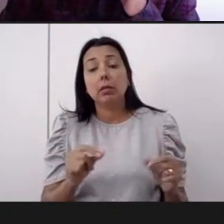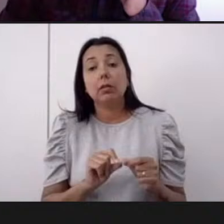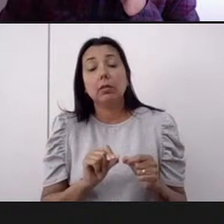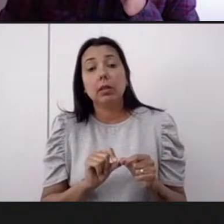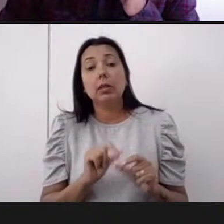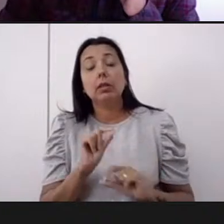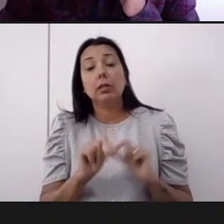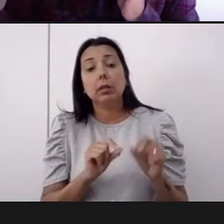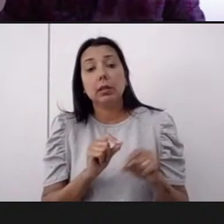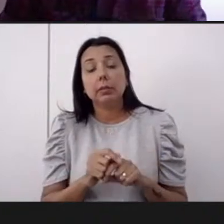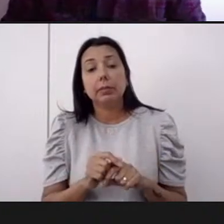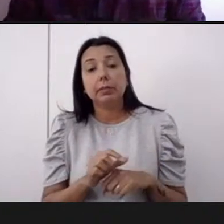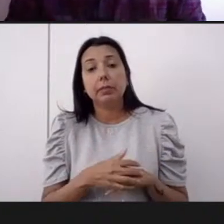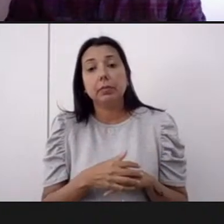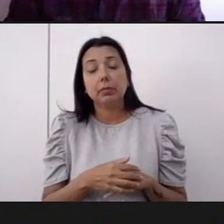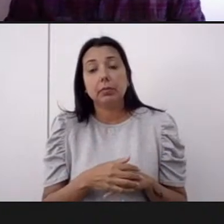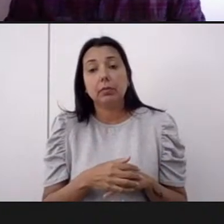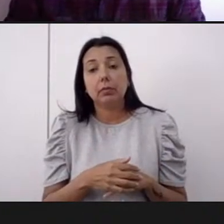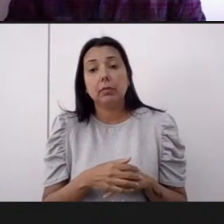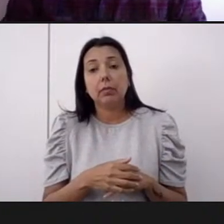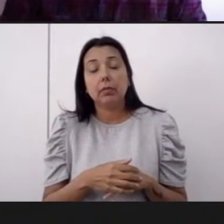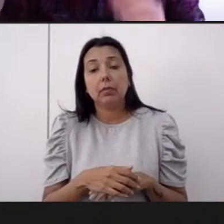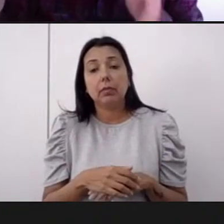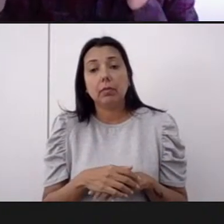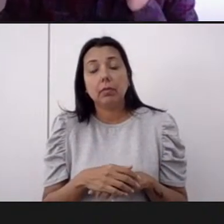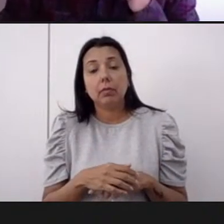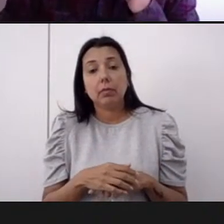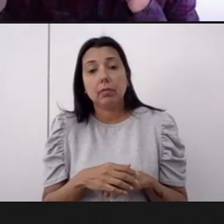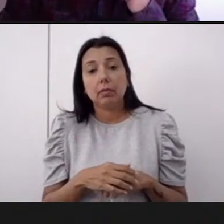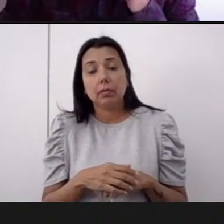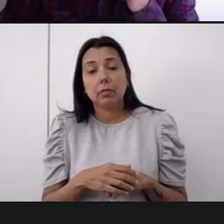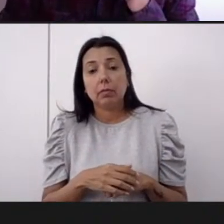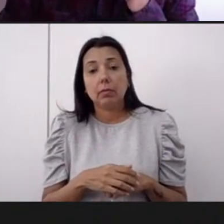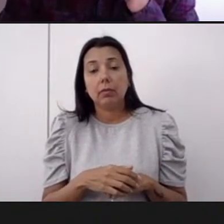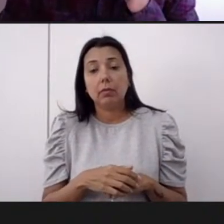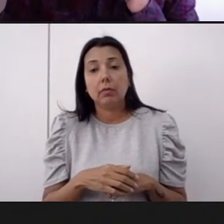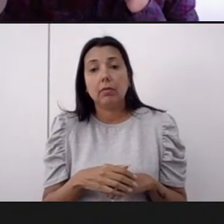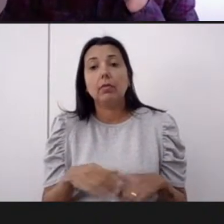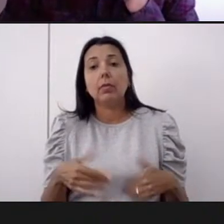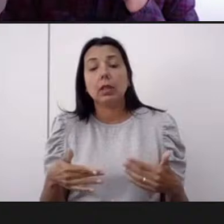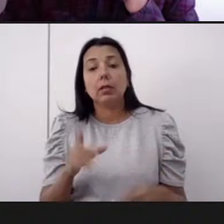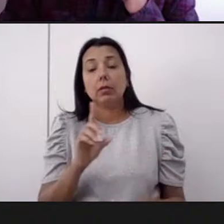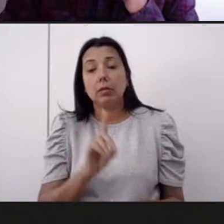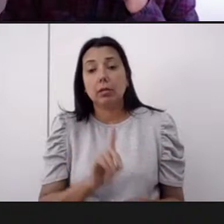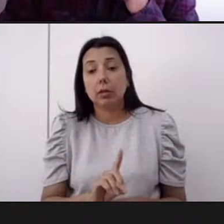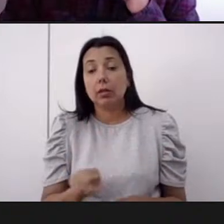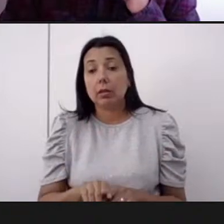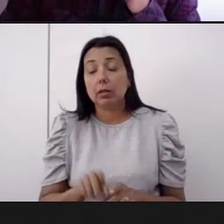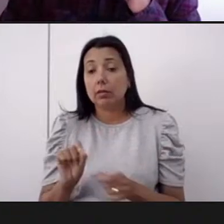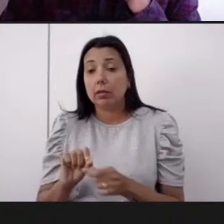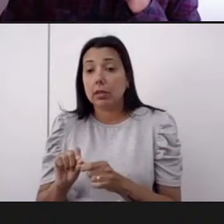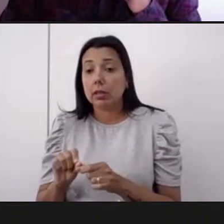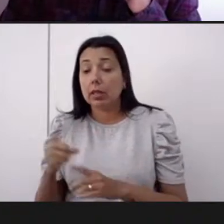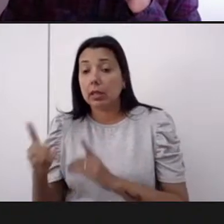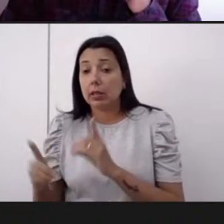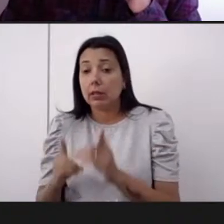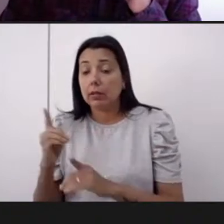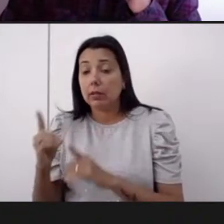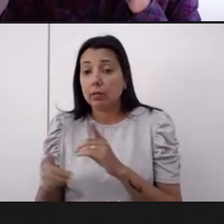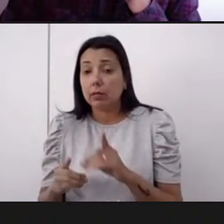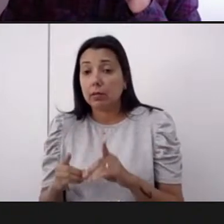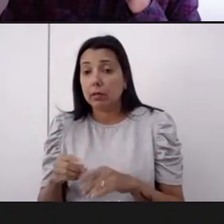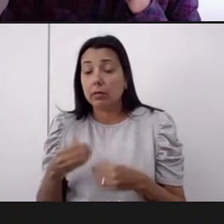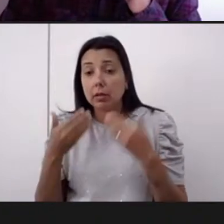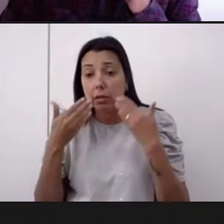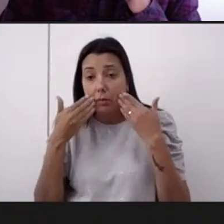right-wing political parties, and they made so the dynamics of debates, which I represented as an arrow on